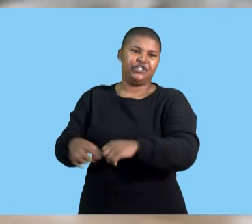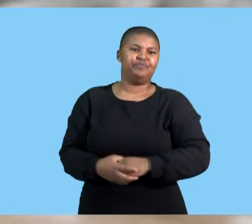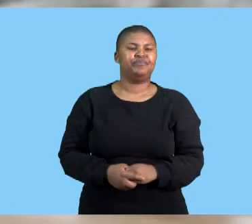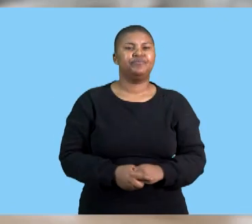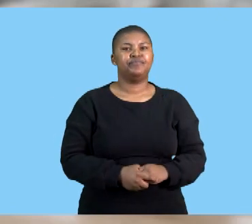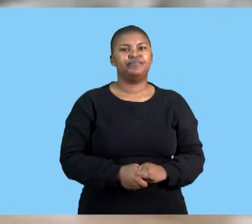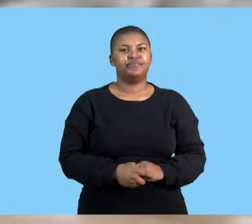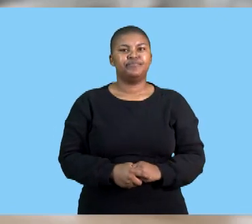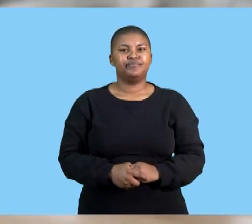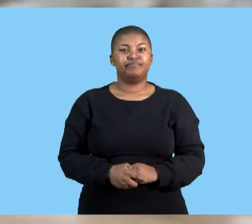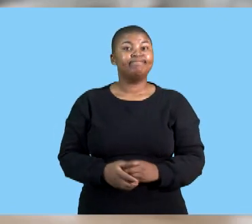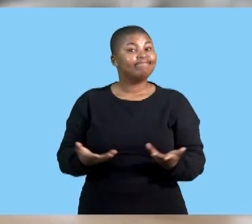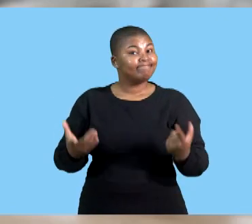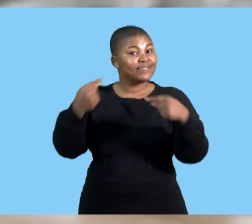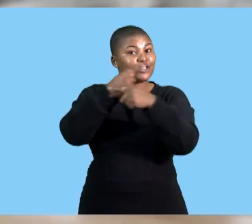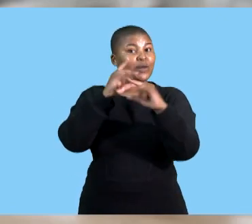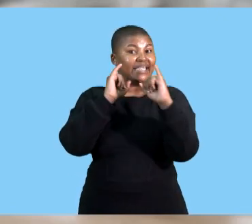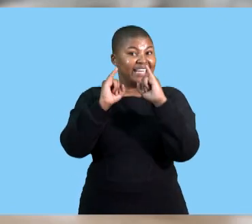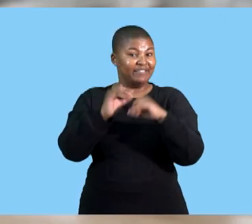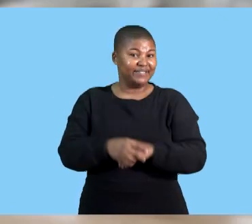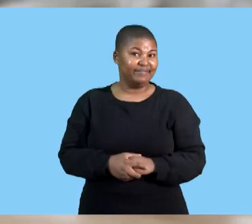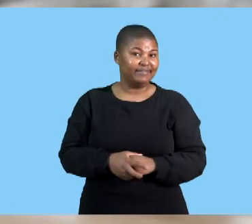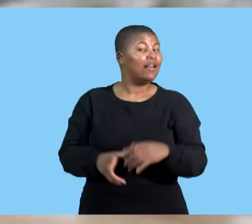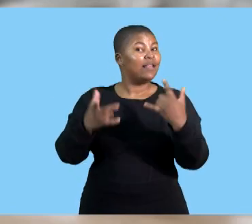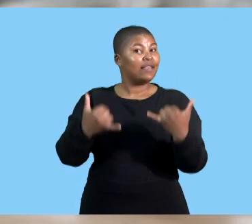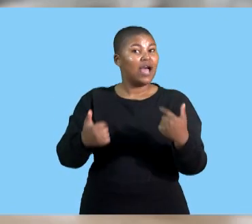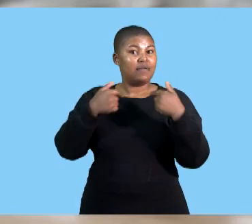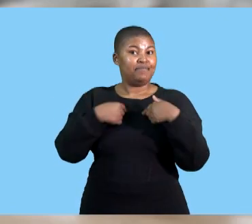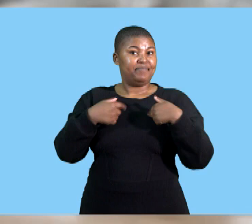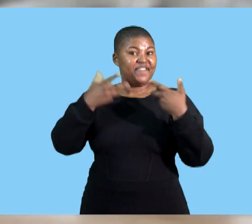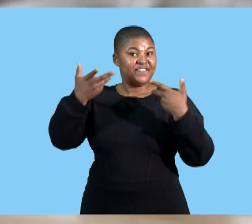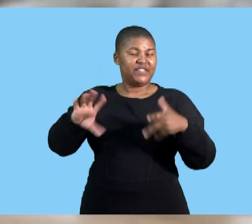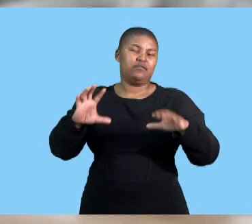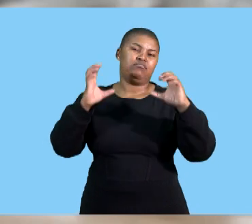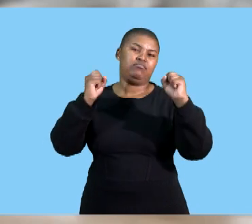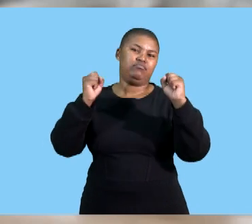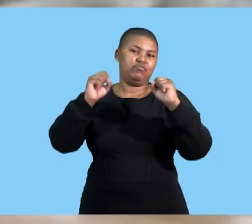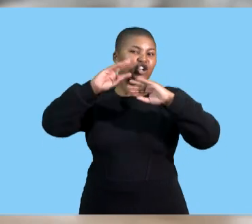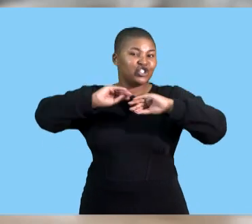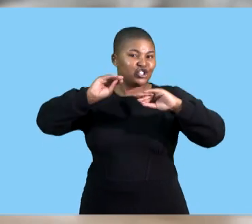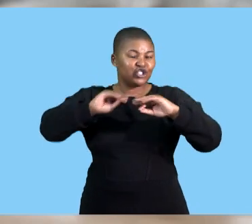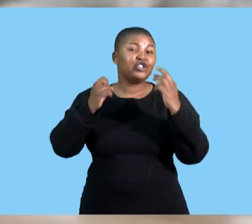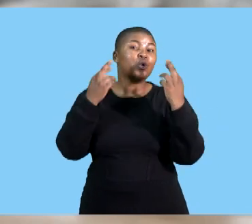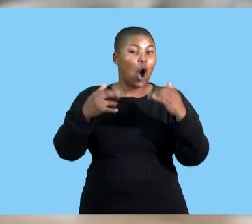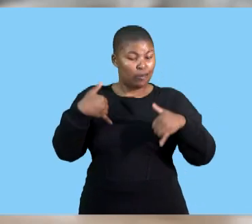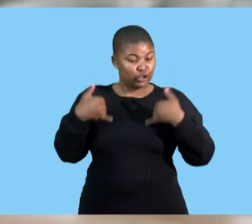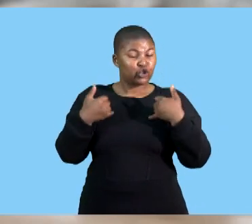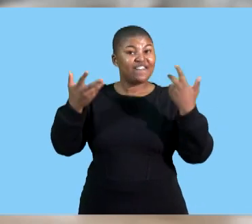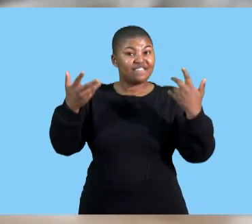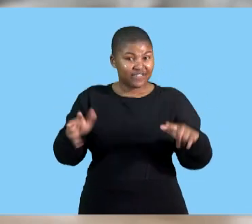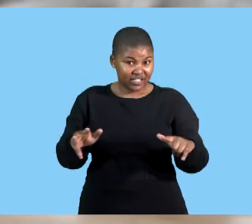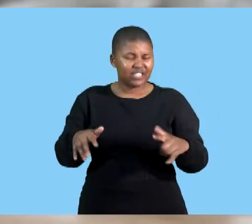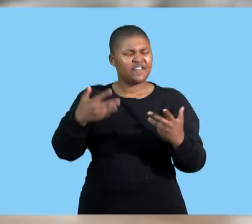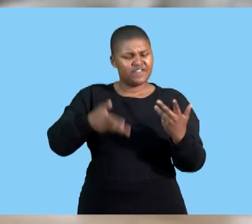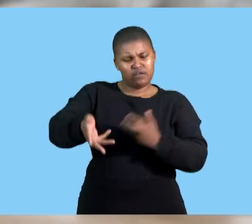With that said, grade 11s, this brings me to the end of my lesson. I hope you have enjoyed and have